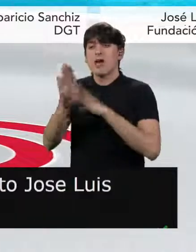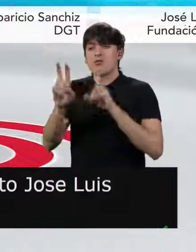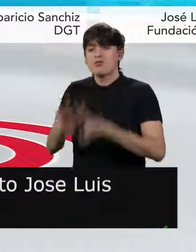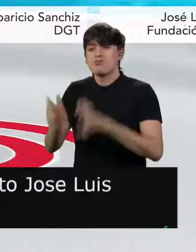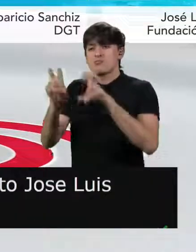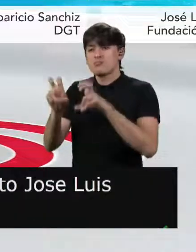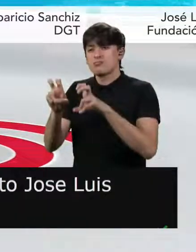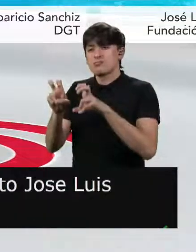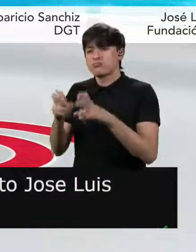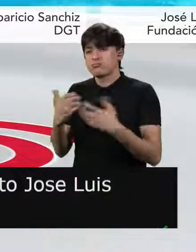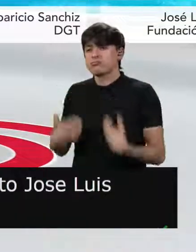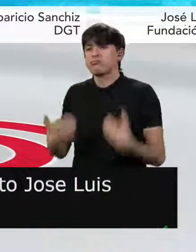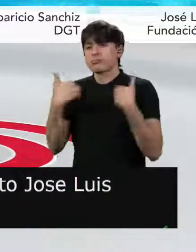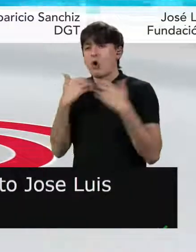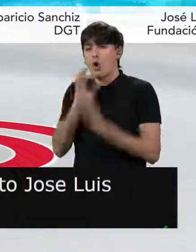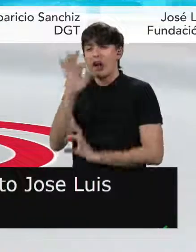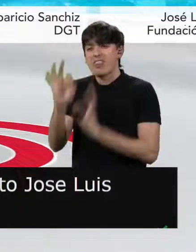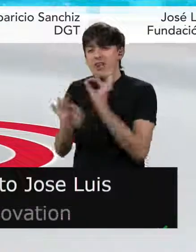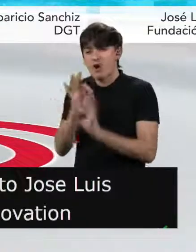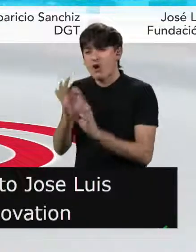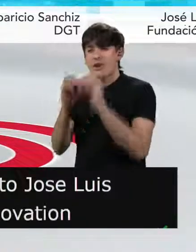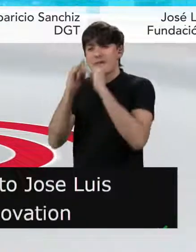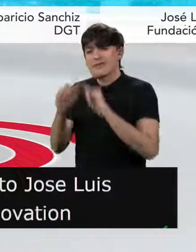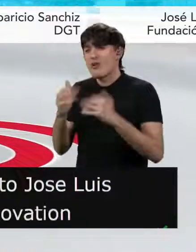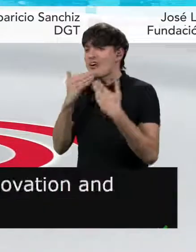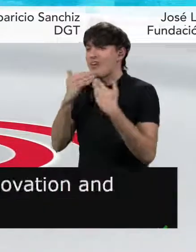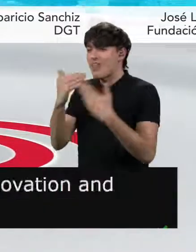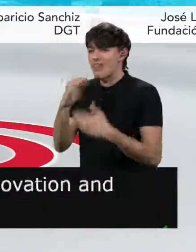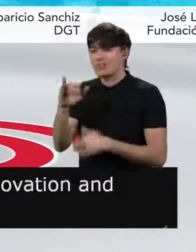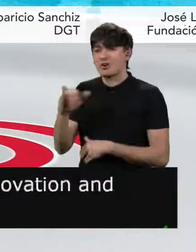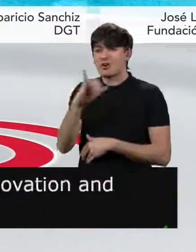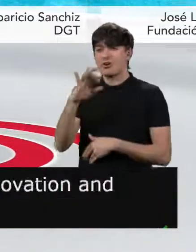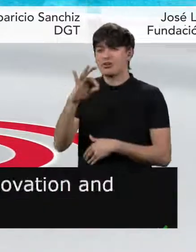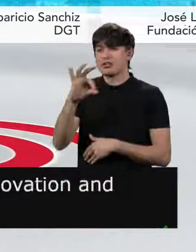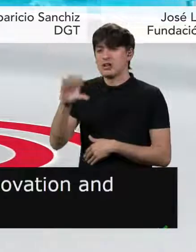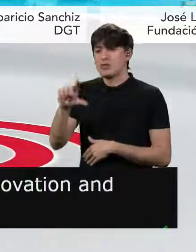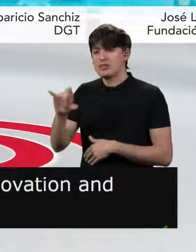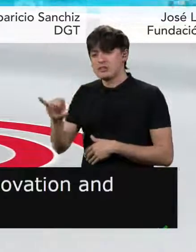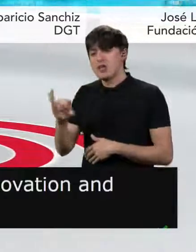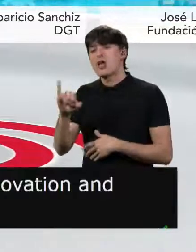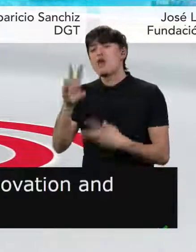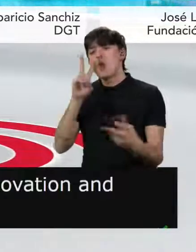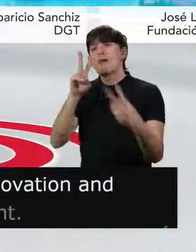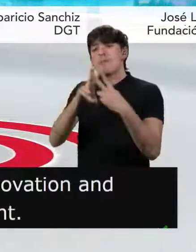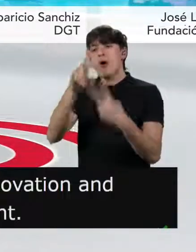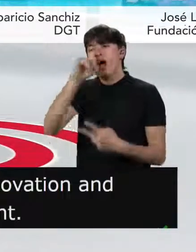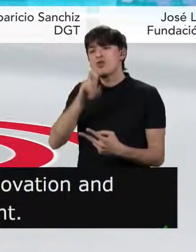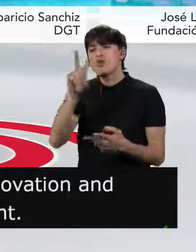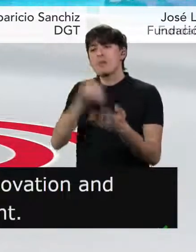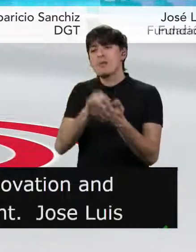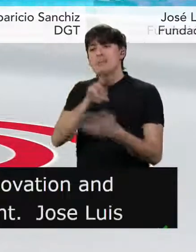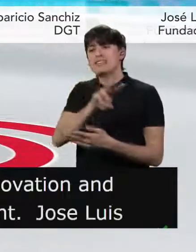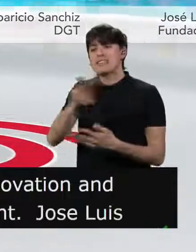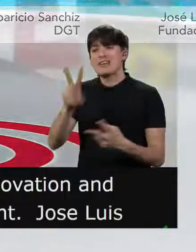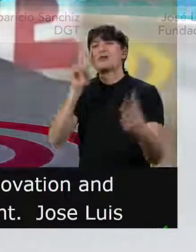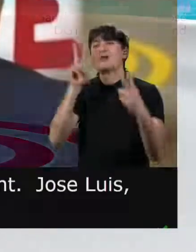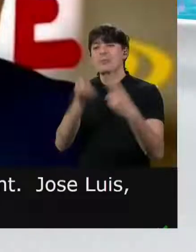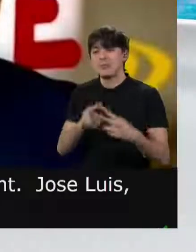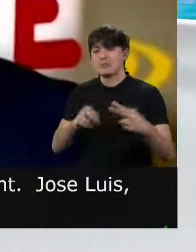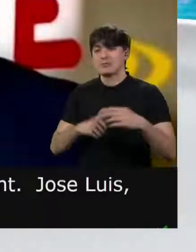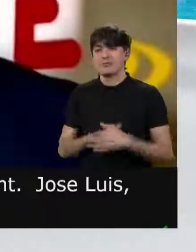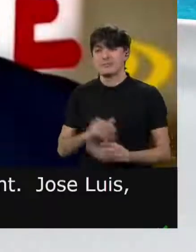and responsible for the organization of this whole event. José Luis, we'll see you again in 2023.